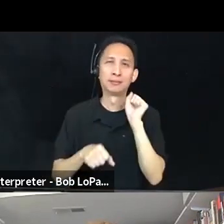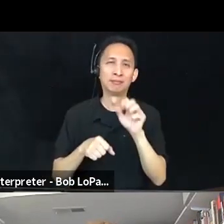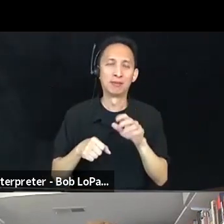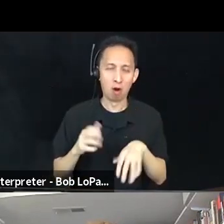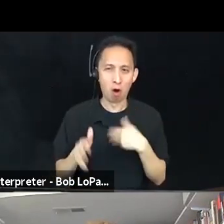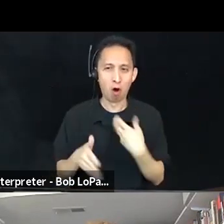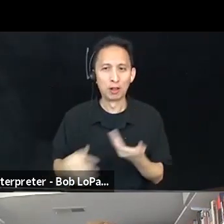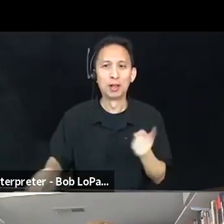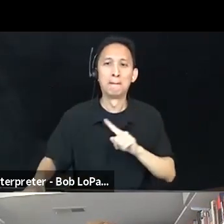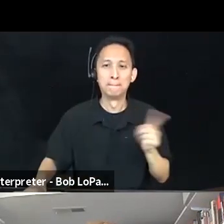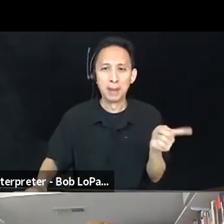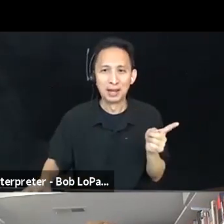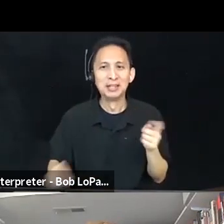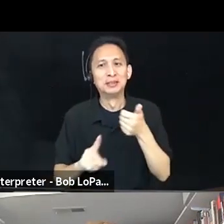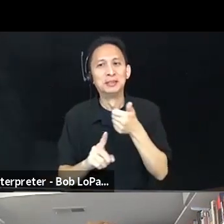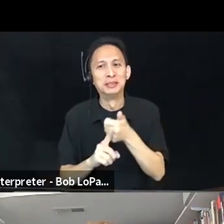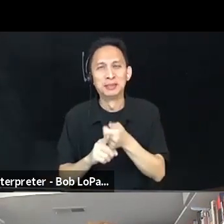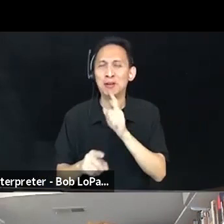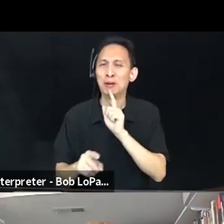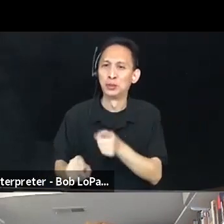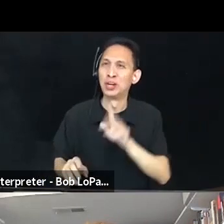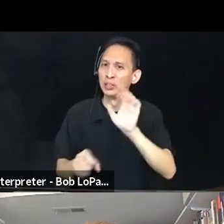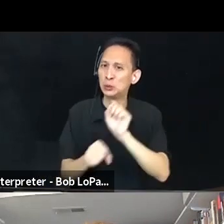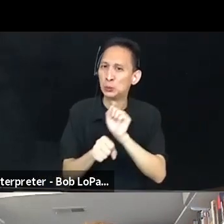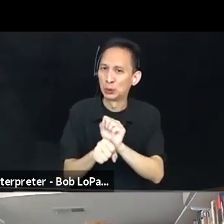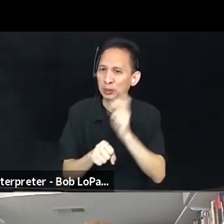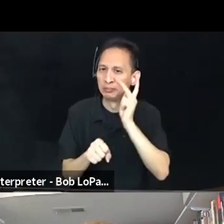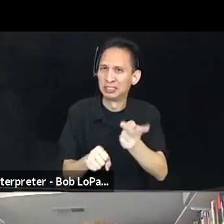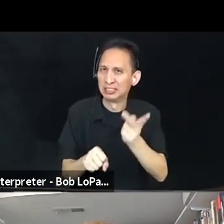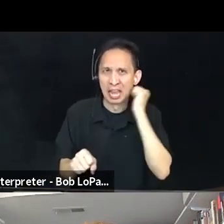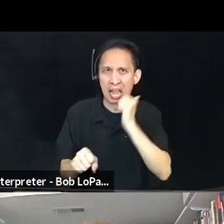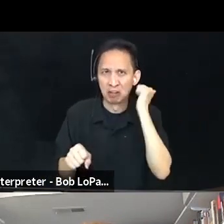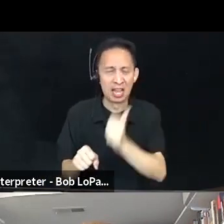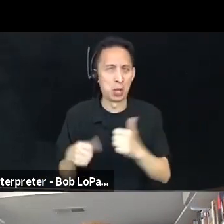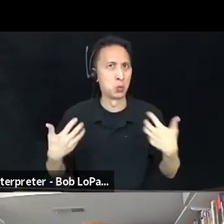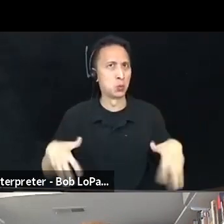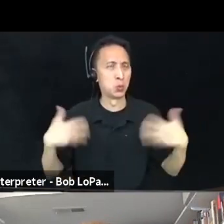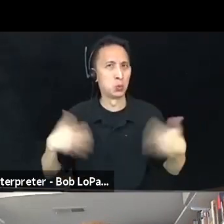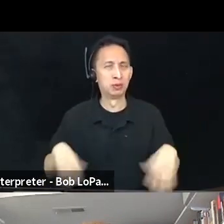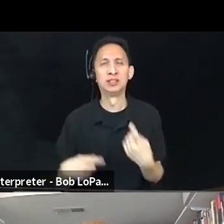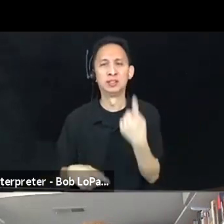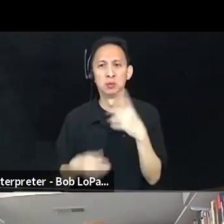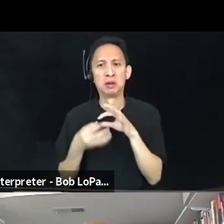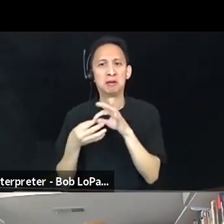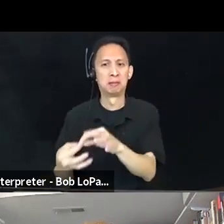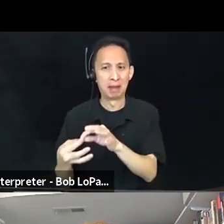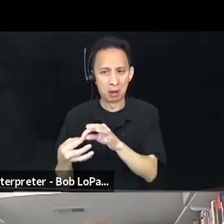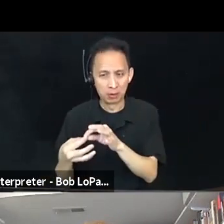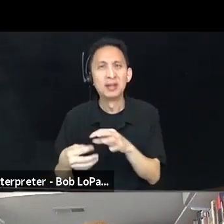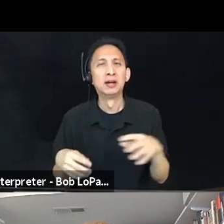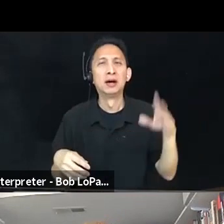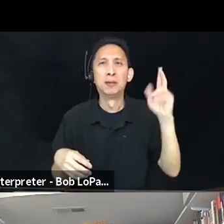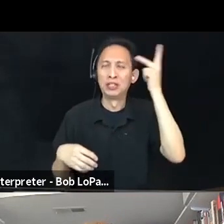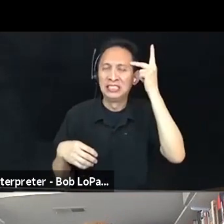social media, another of Achille's published work has appeared. There's a collection on necropolitics, in French,